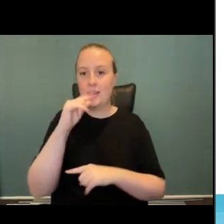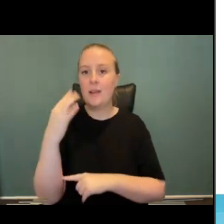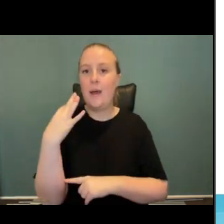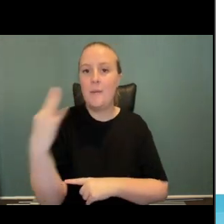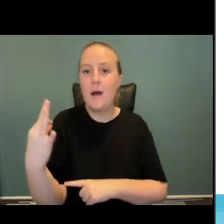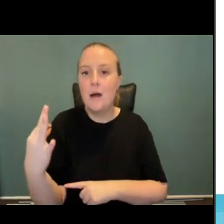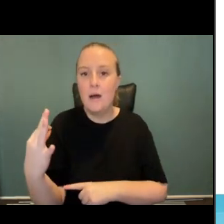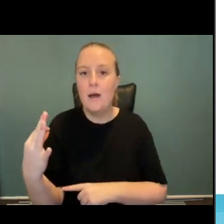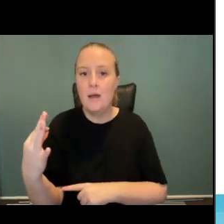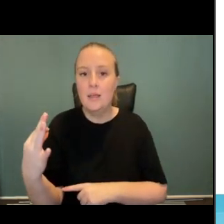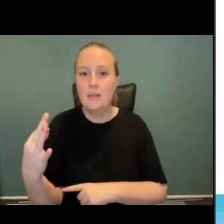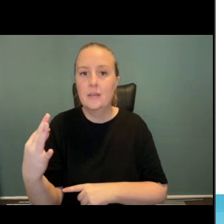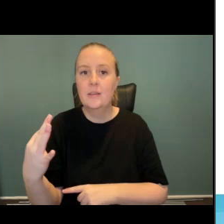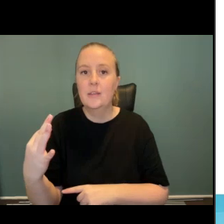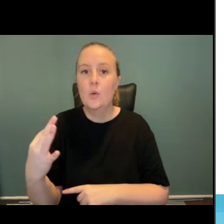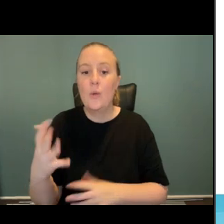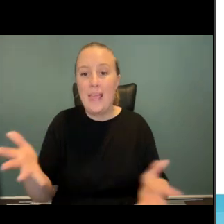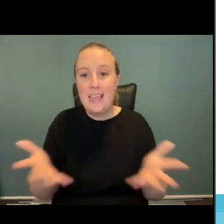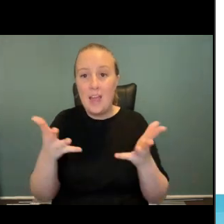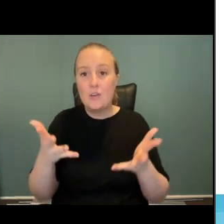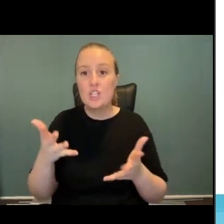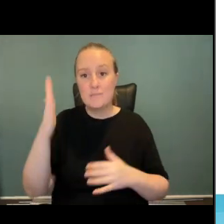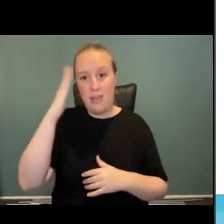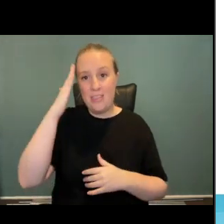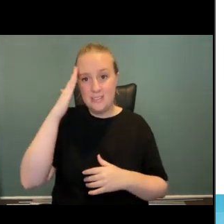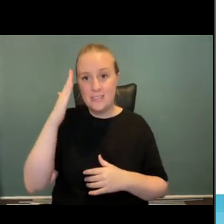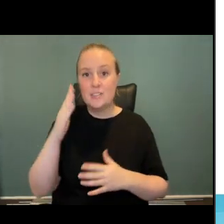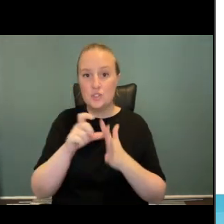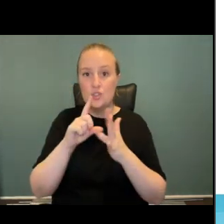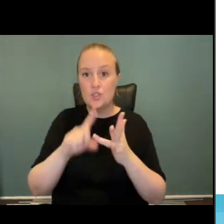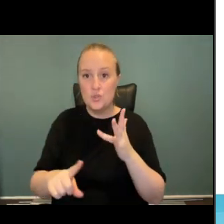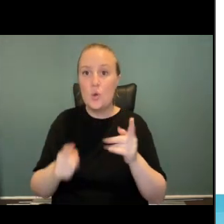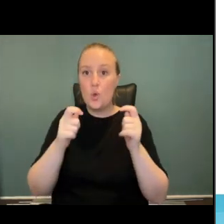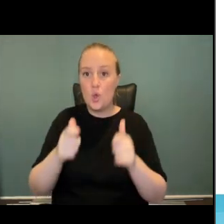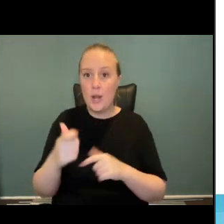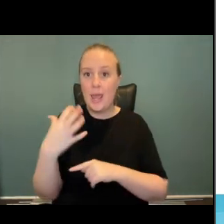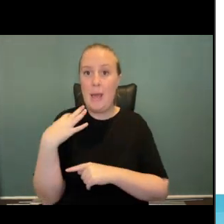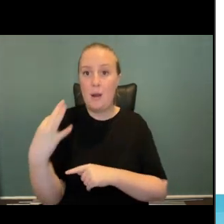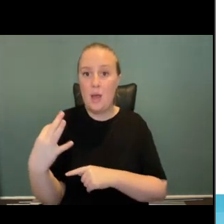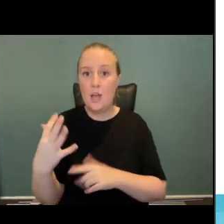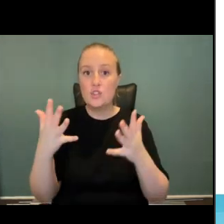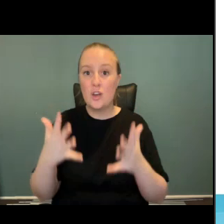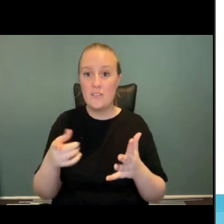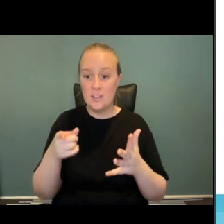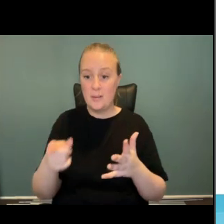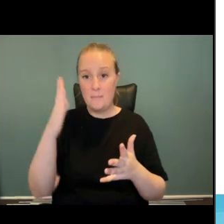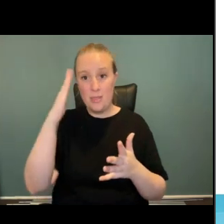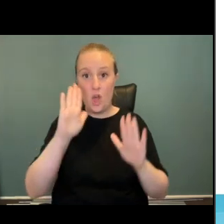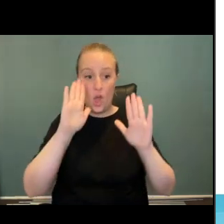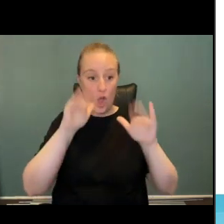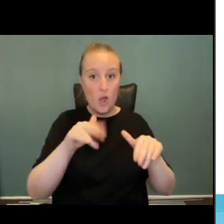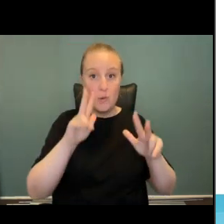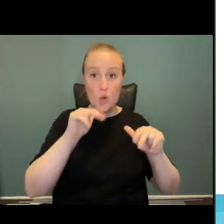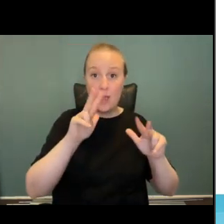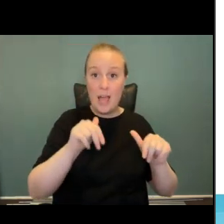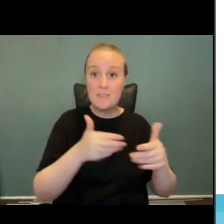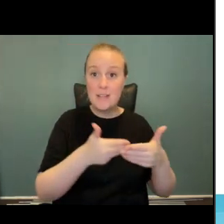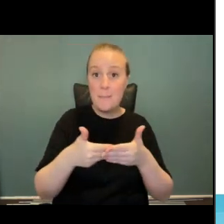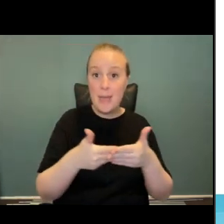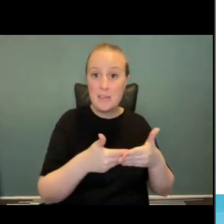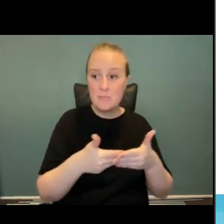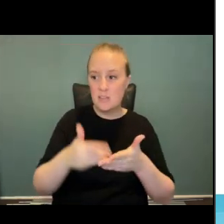the case they're only in receipt of Centrelink benefit at that stage, because they are at home looking after Bub. They would meet the means of the